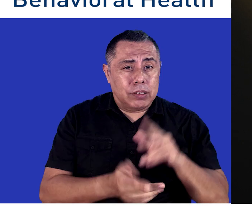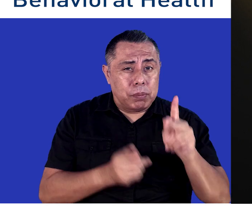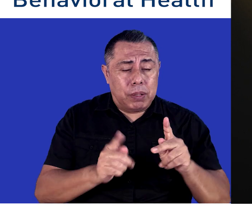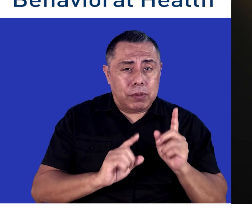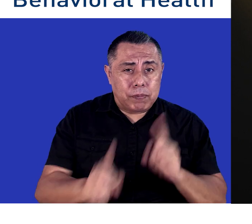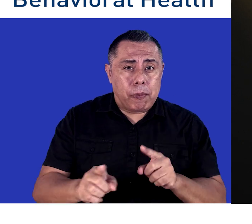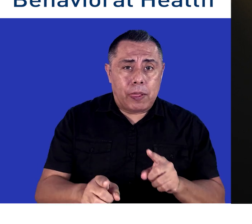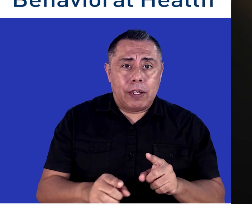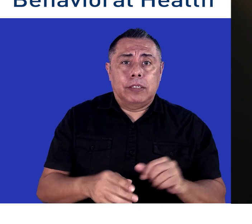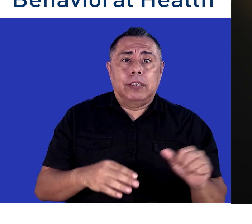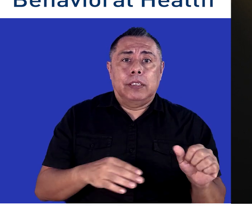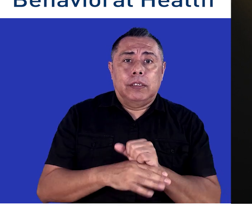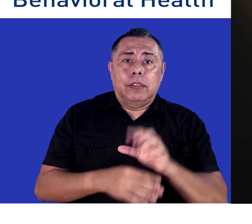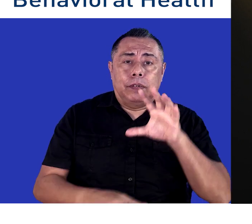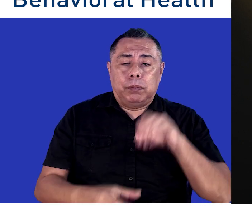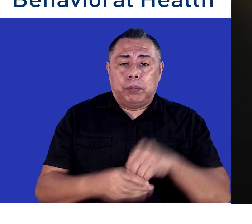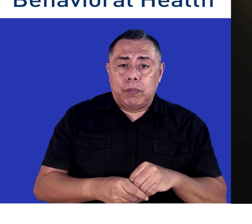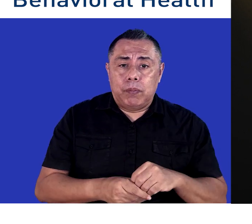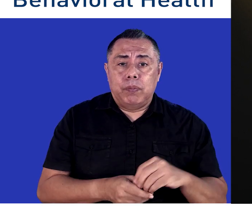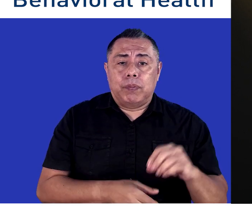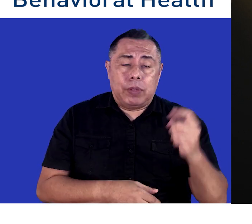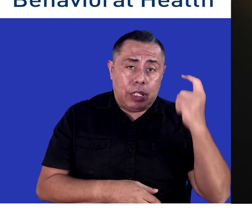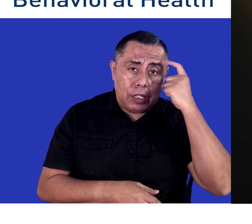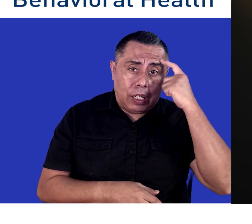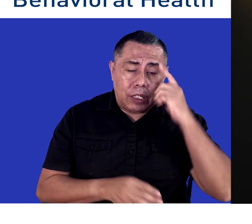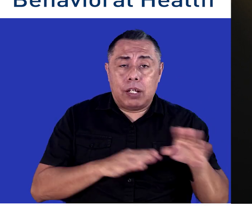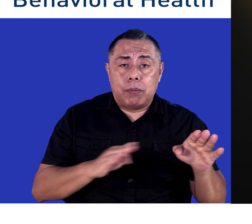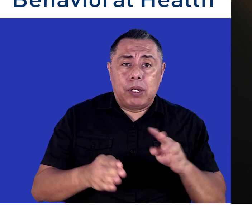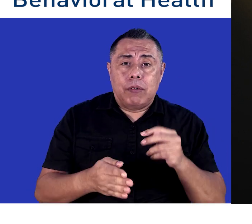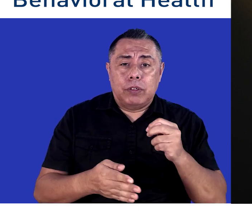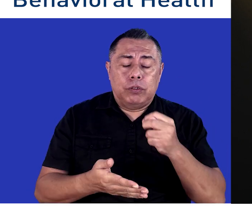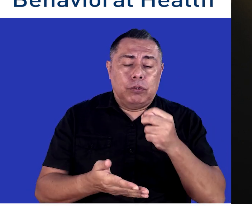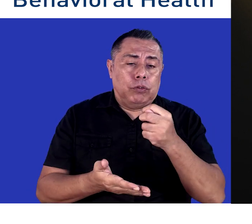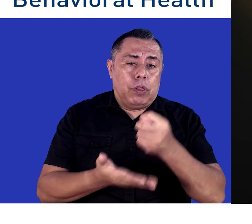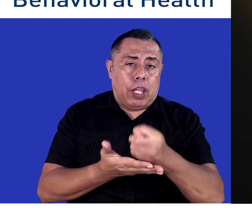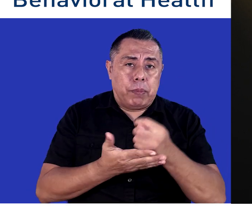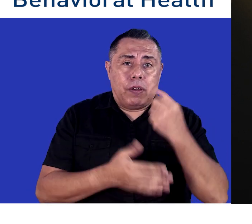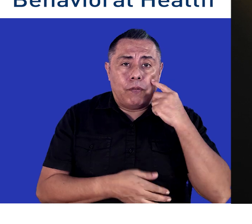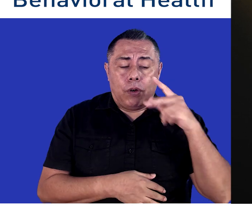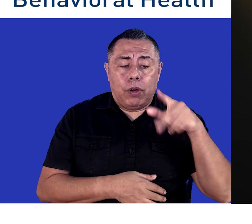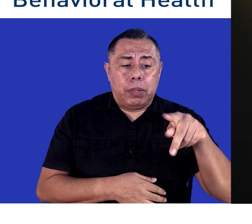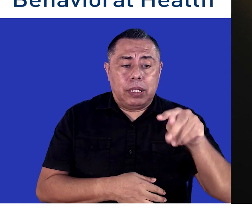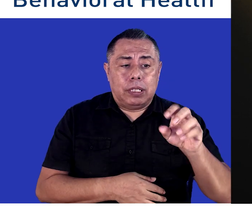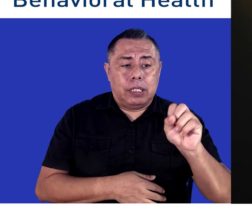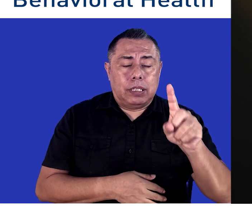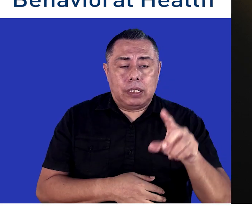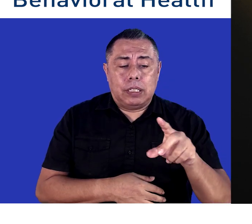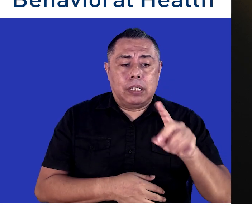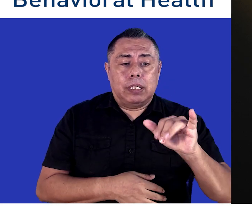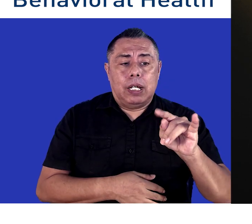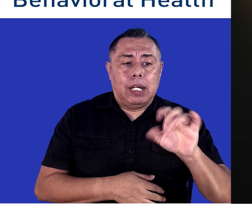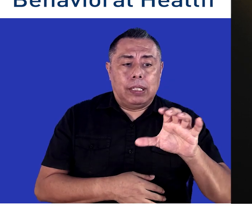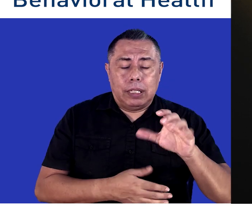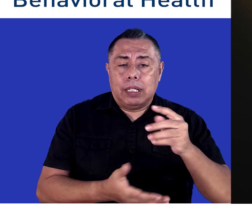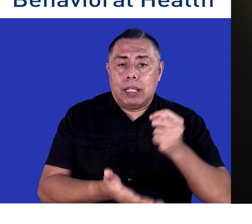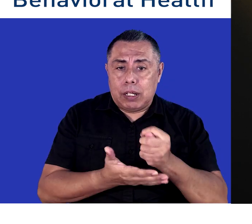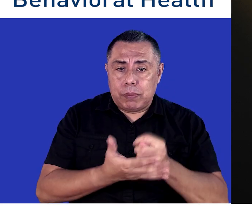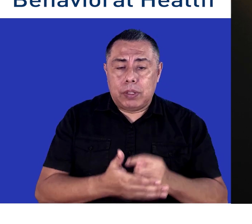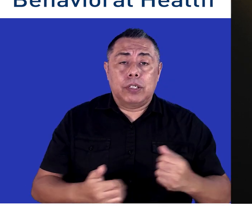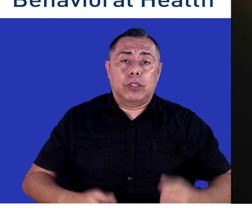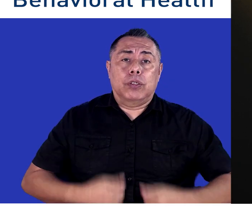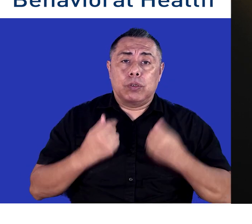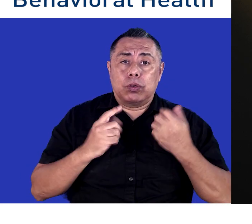3,000 attendees. Trainings included cognitive behavioral therapy for PTSD, dialectical behavioral therapy,